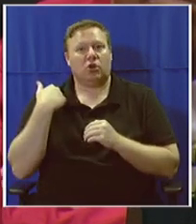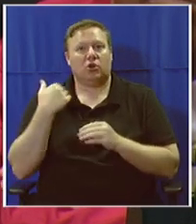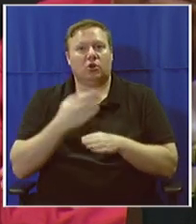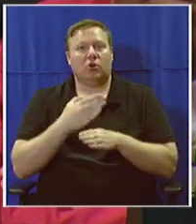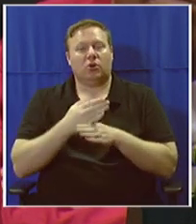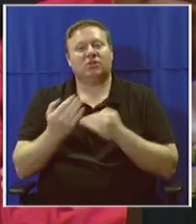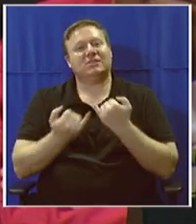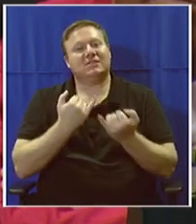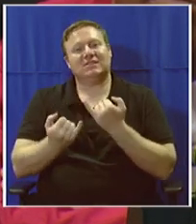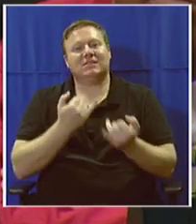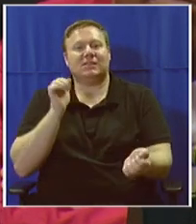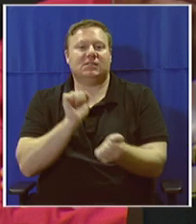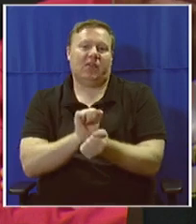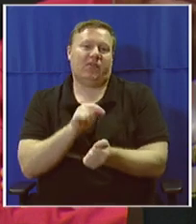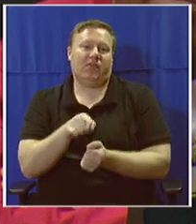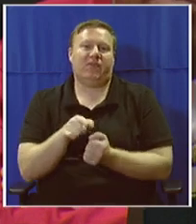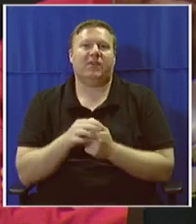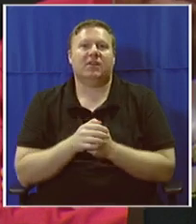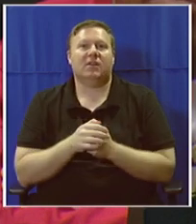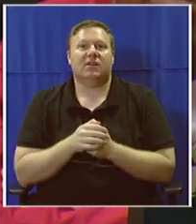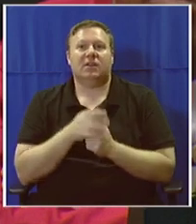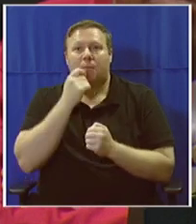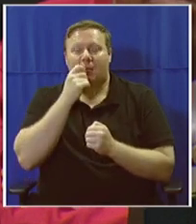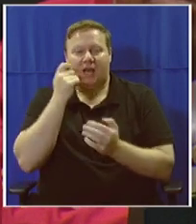sex workers, and there are men that pay for